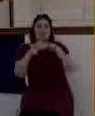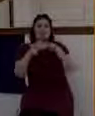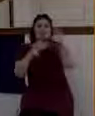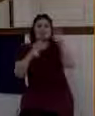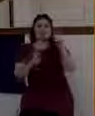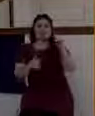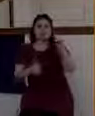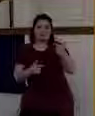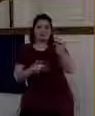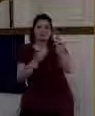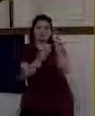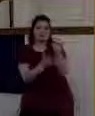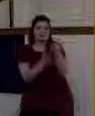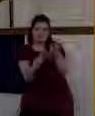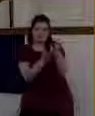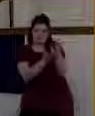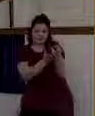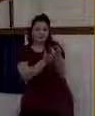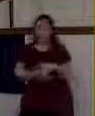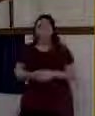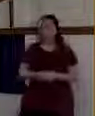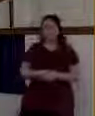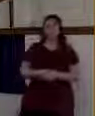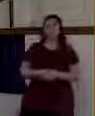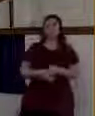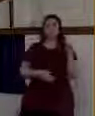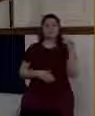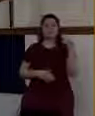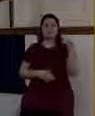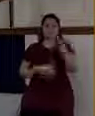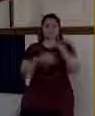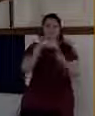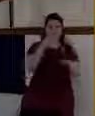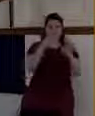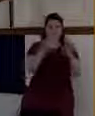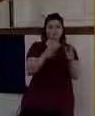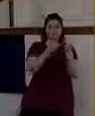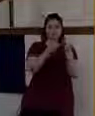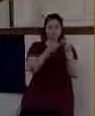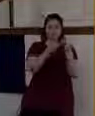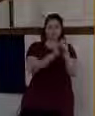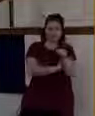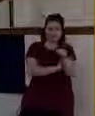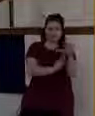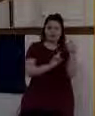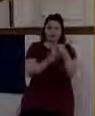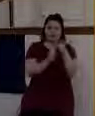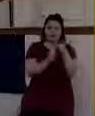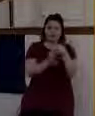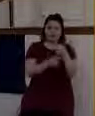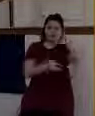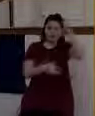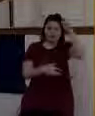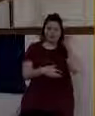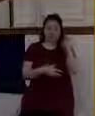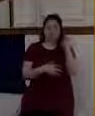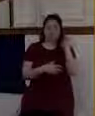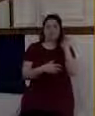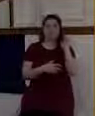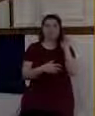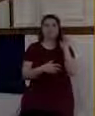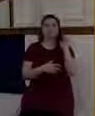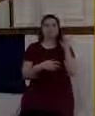truth. And then the prophet from Judah is killed by a ferocious lion, but the lion refuses to eat